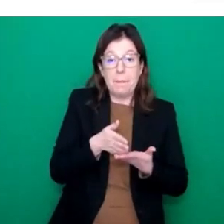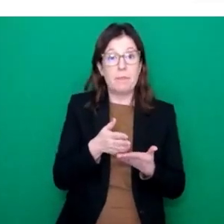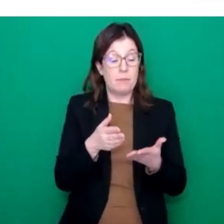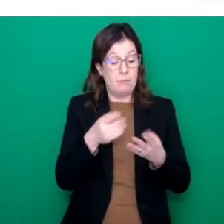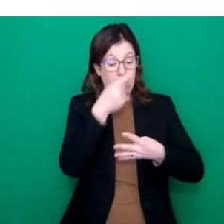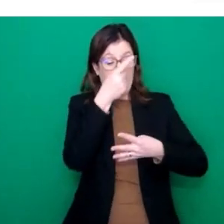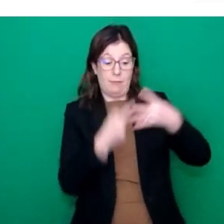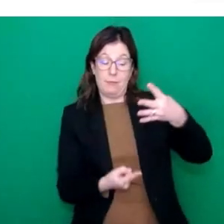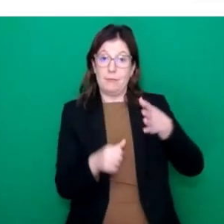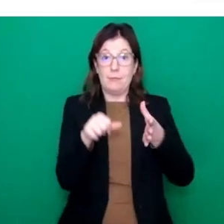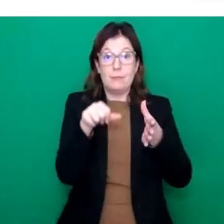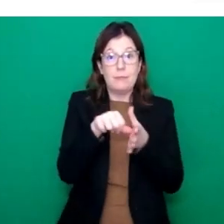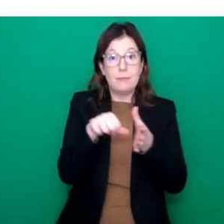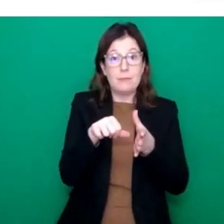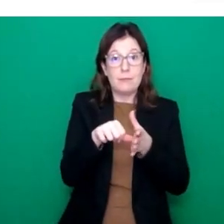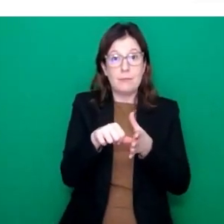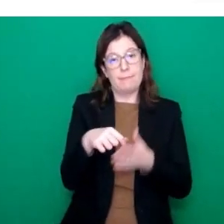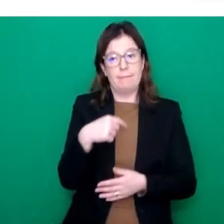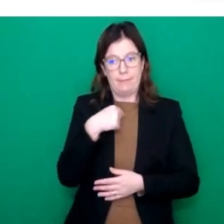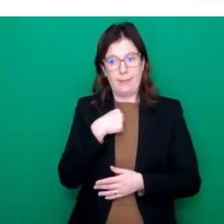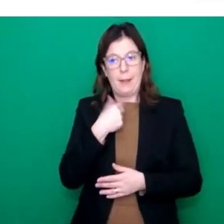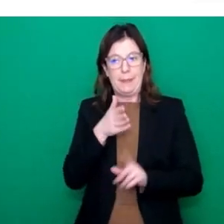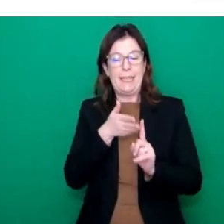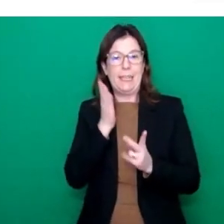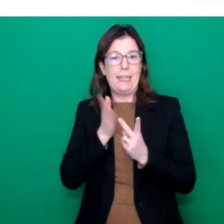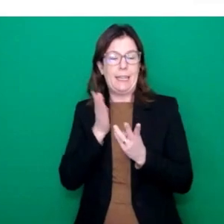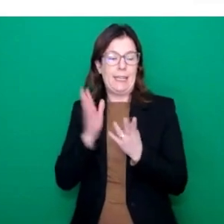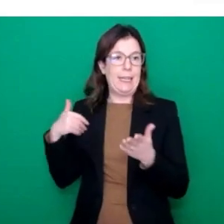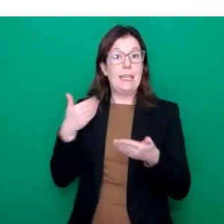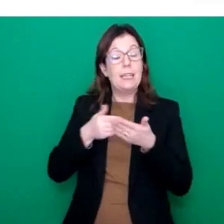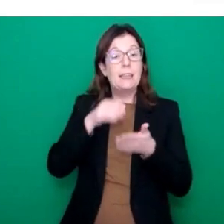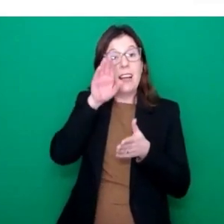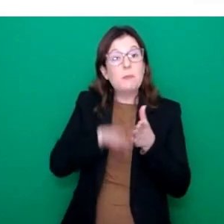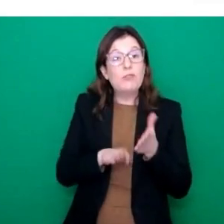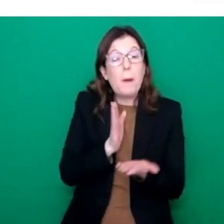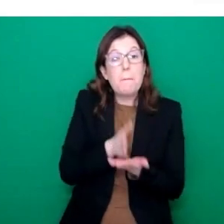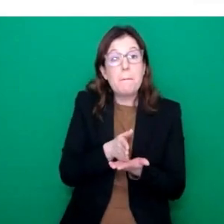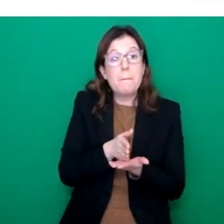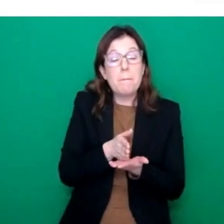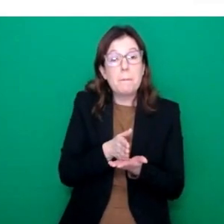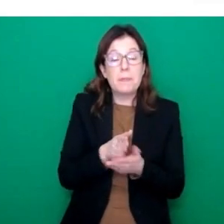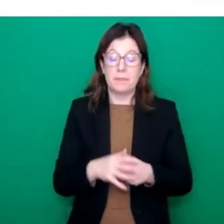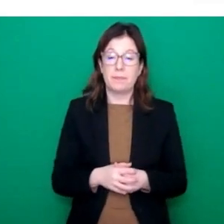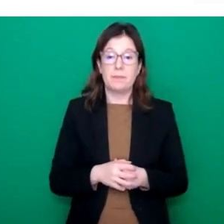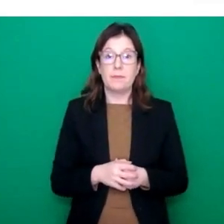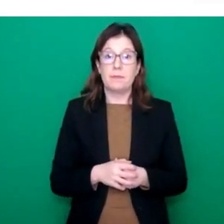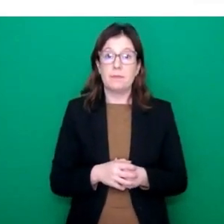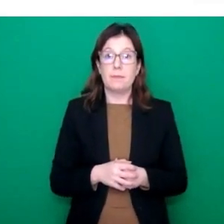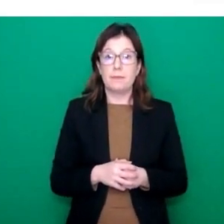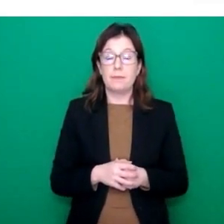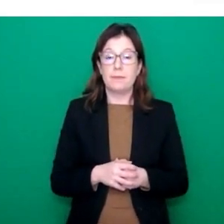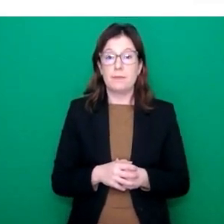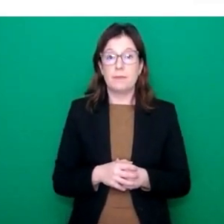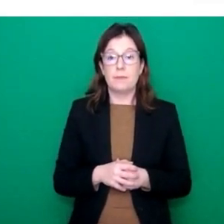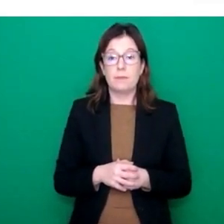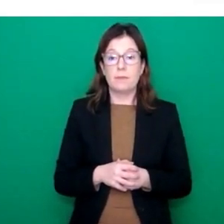challenges are what I have found from experience. These could be the list could be a